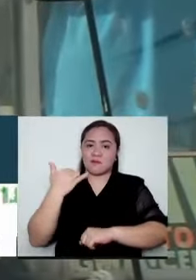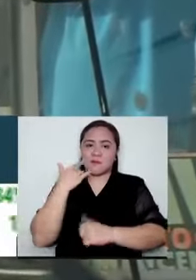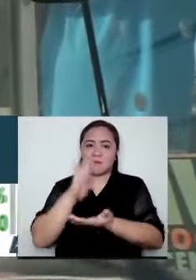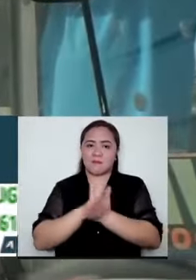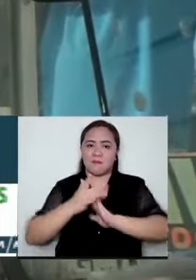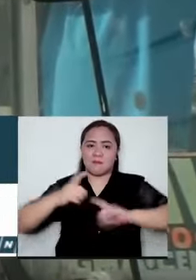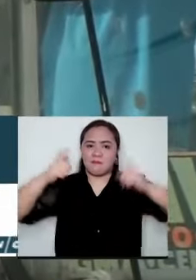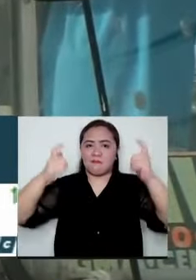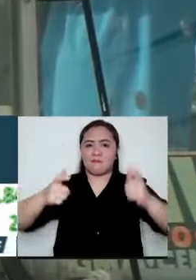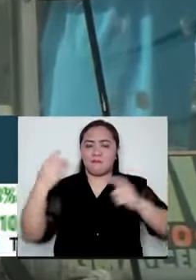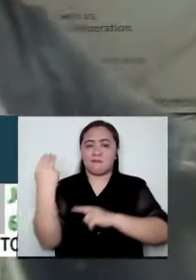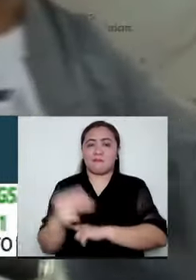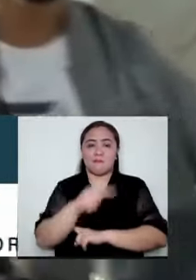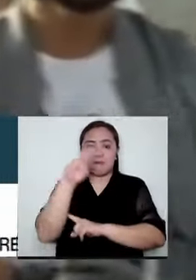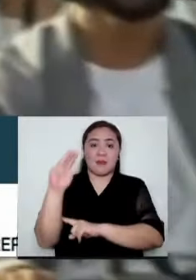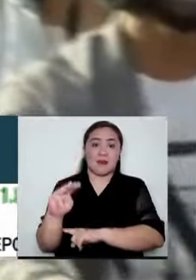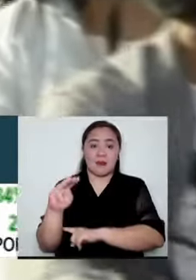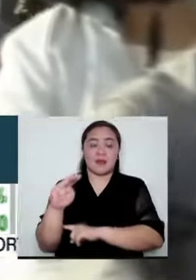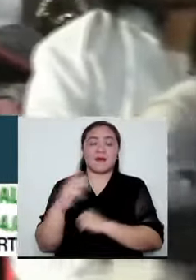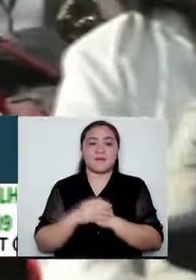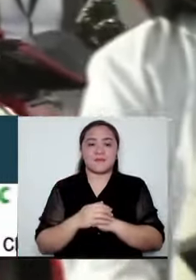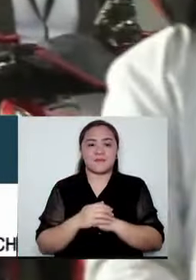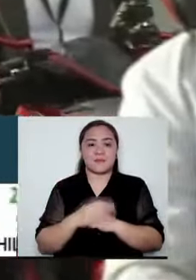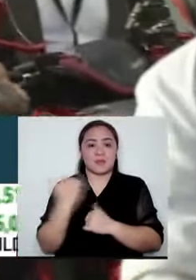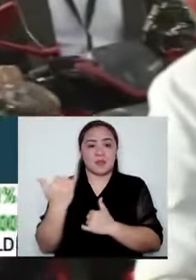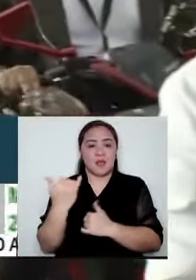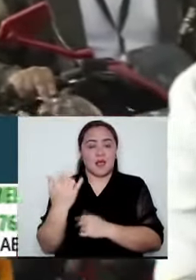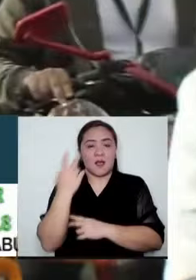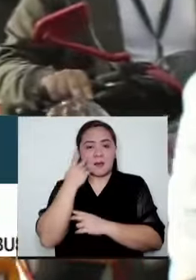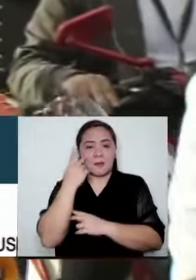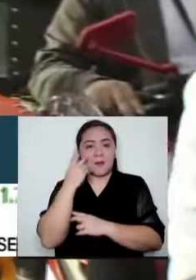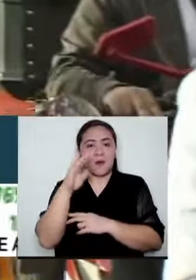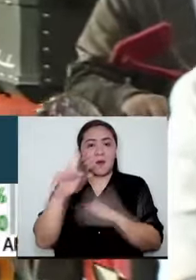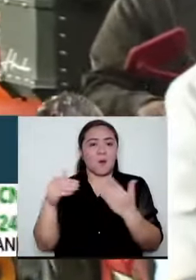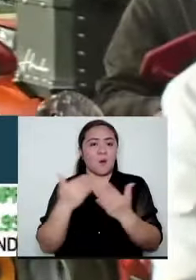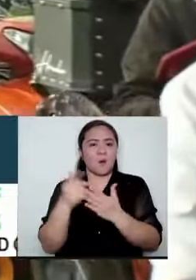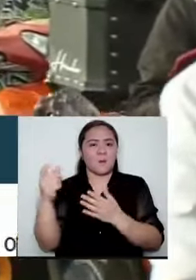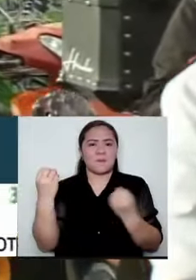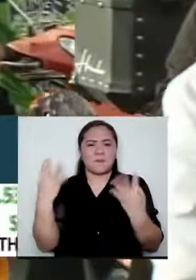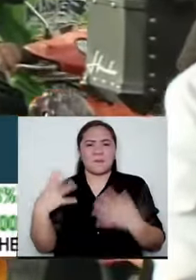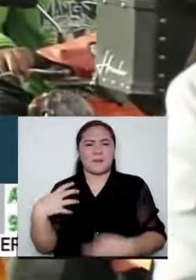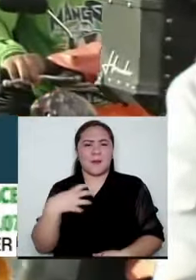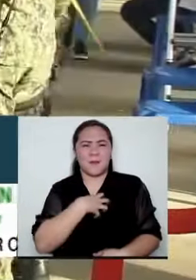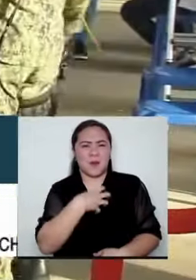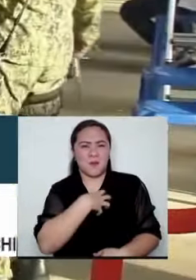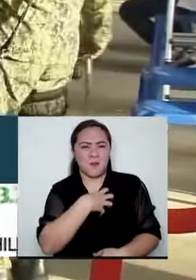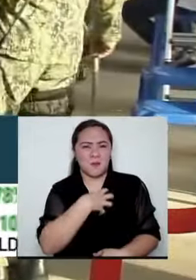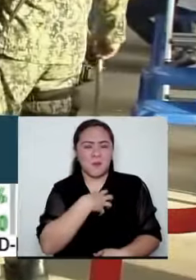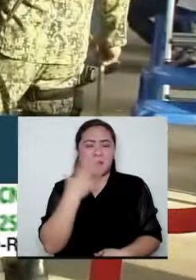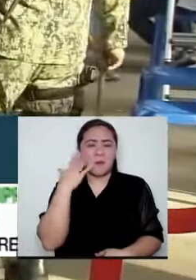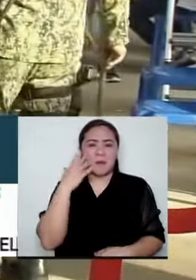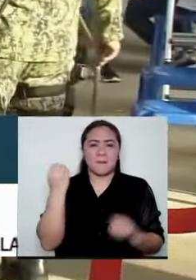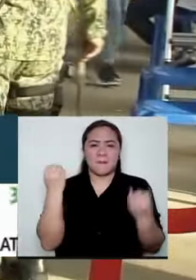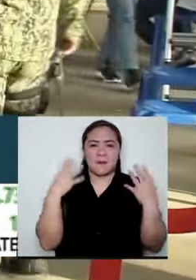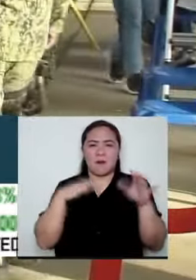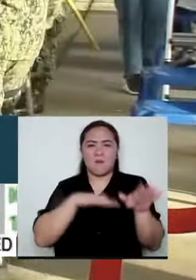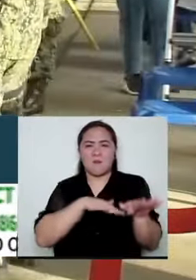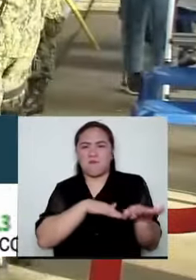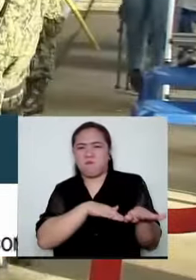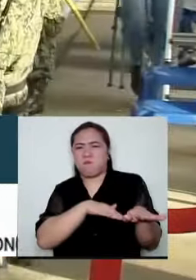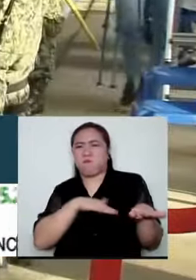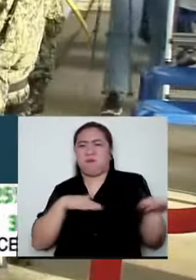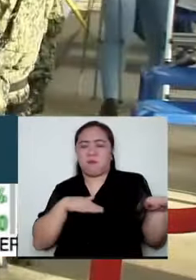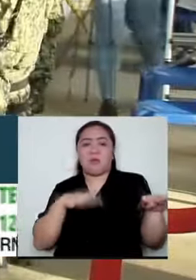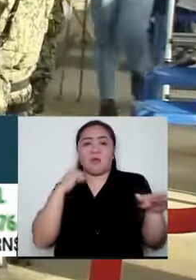form of lockdown. Motorists are already complaining because of the massive traffic this checkpoint